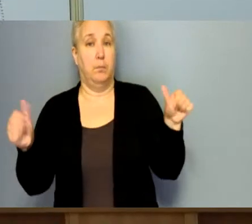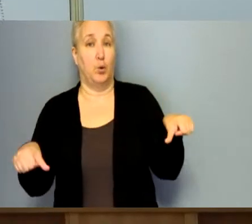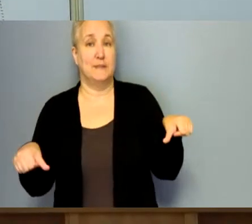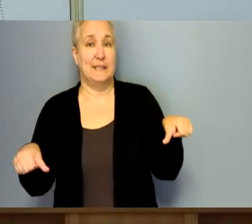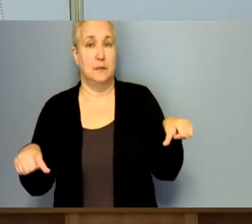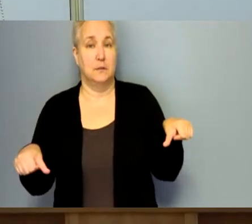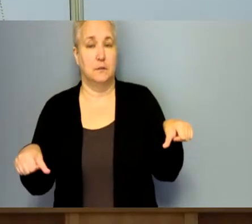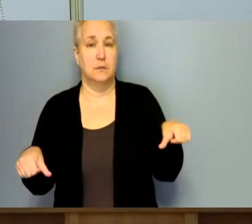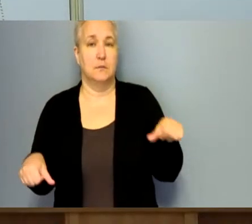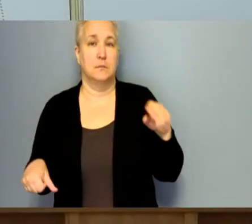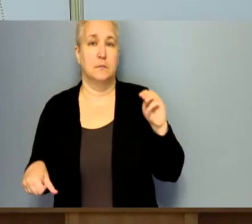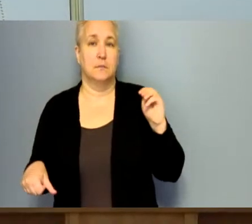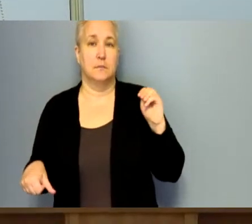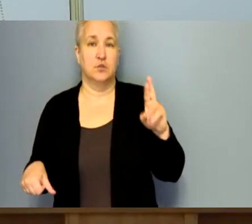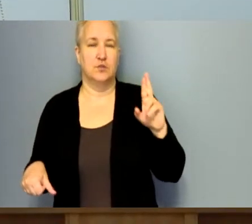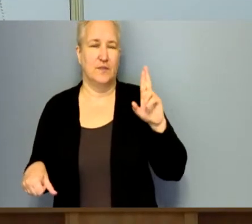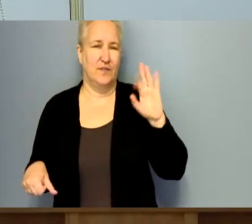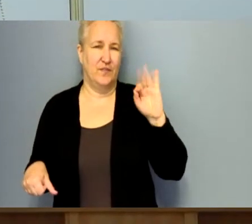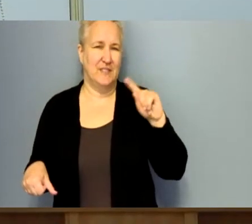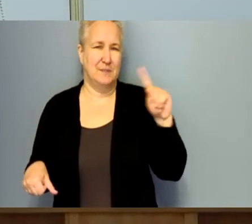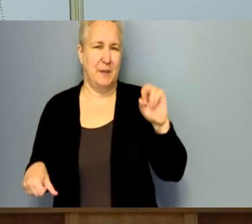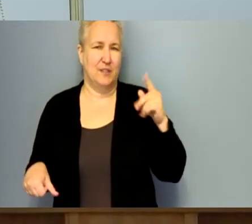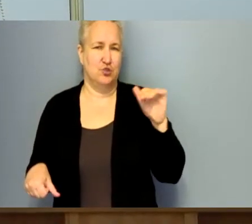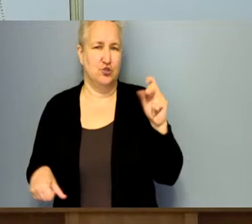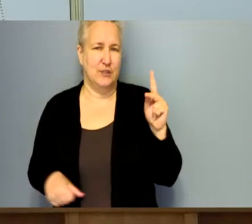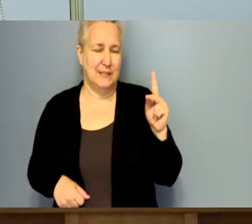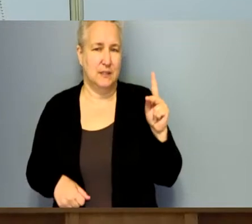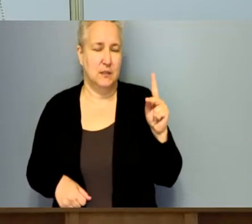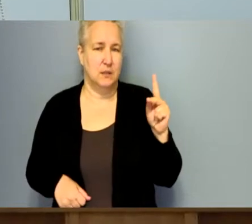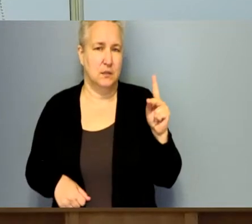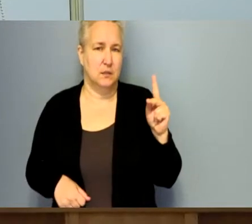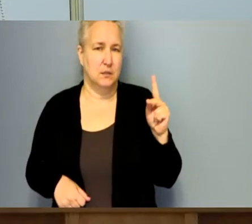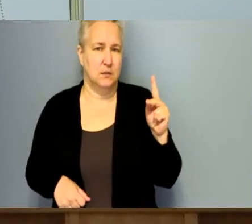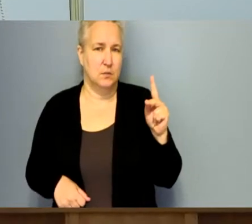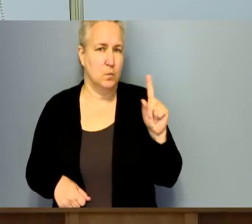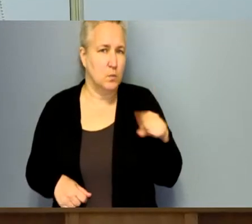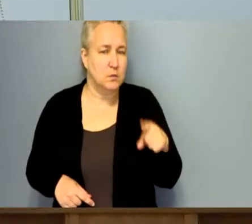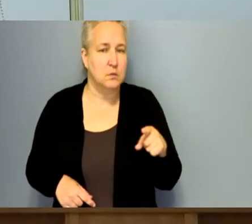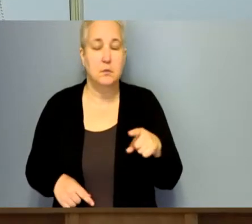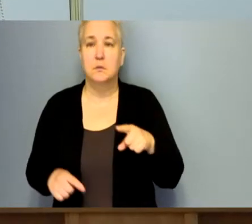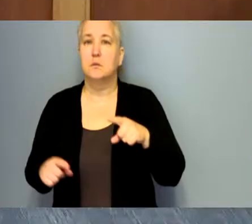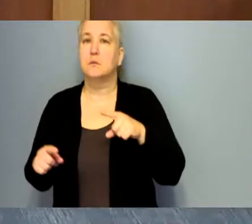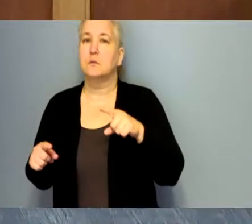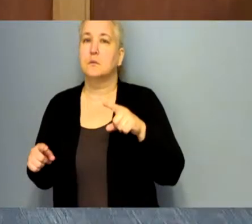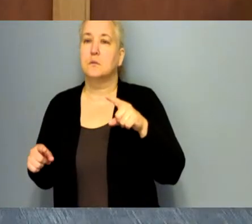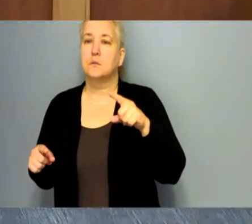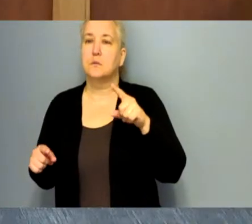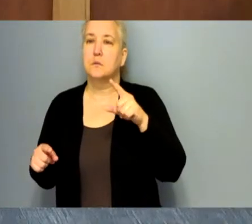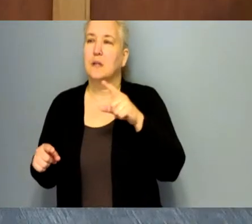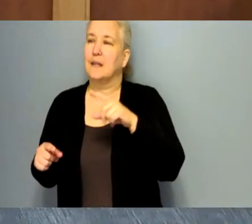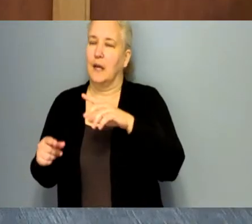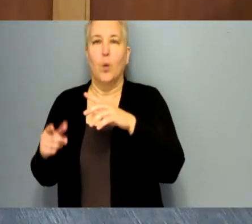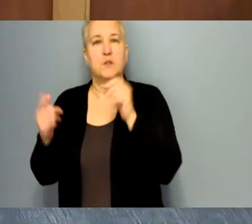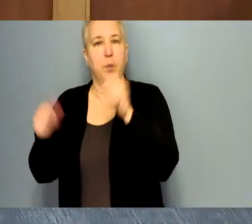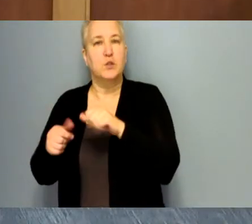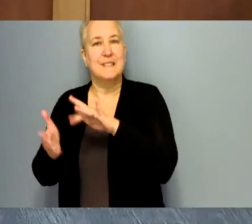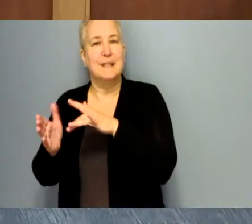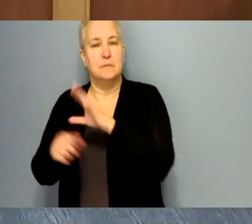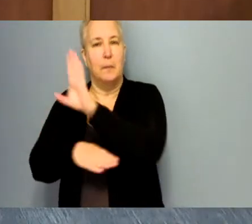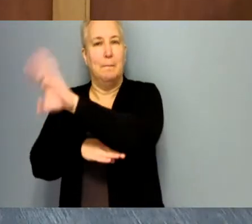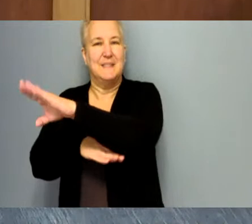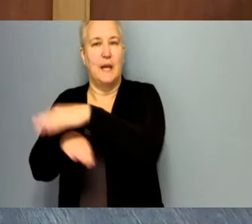Ms. Fitzpatrick, when was the, yeah? The agenda was posted midday on Monday. Midday on Monday. Thank